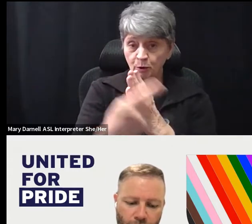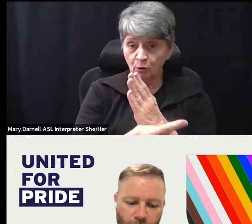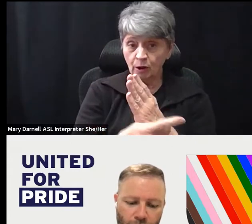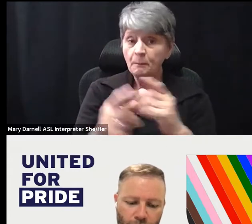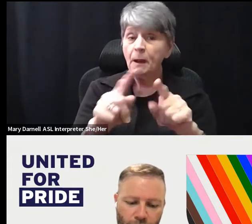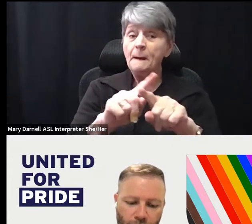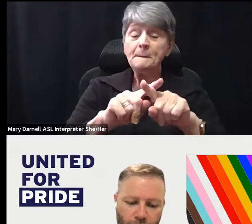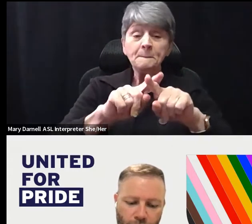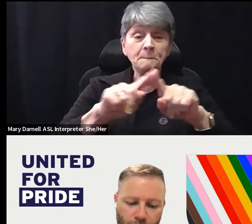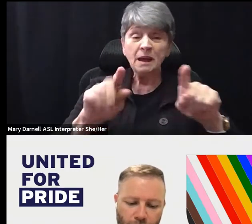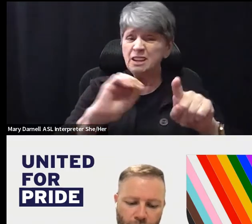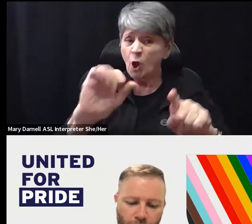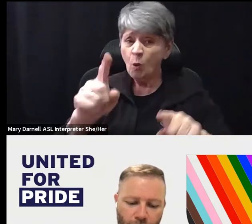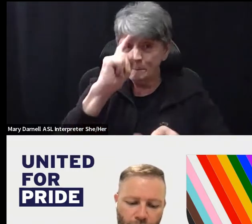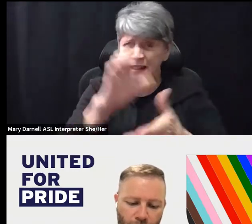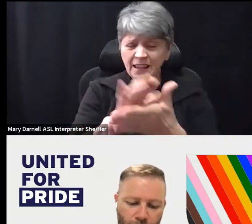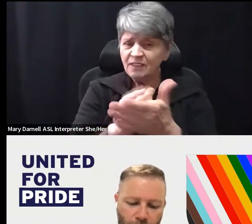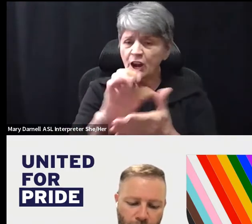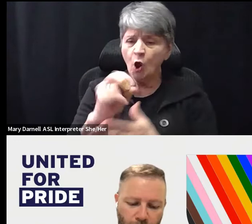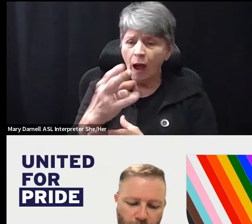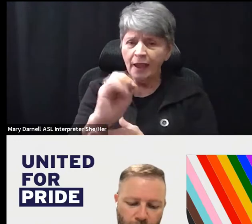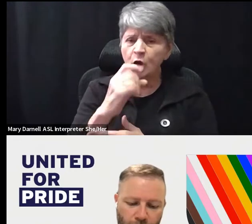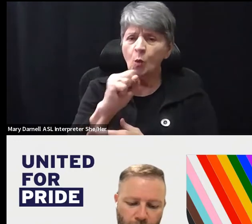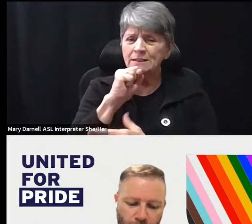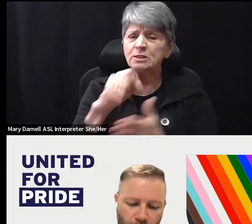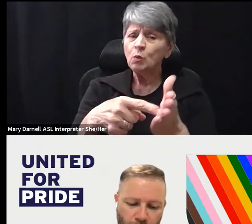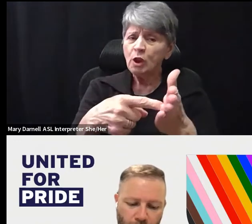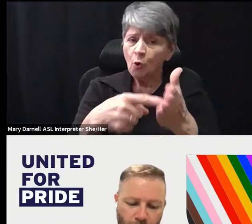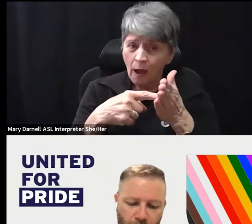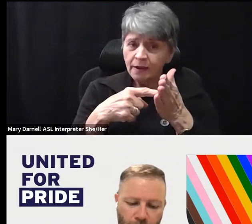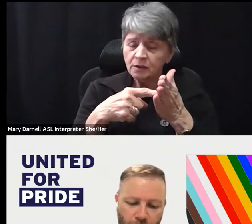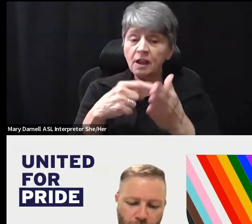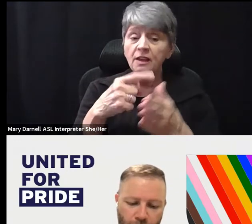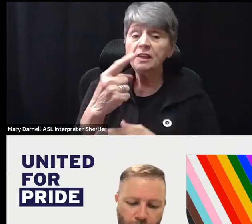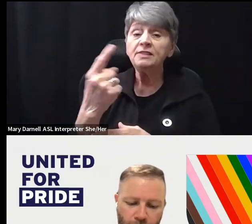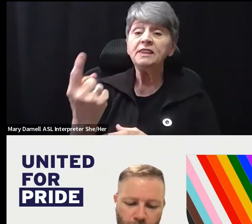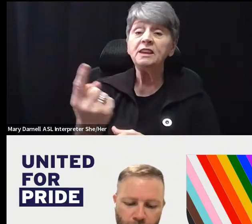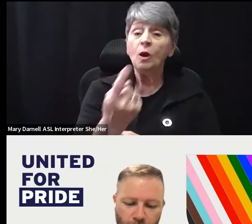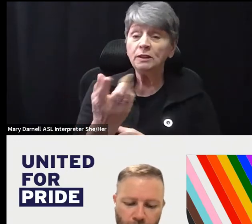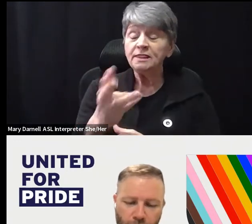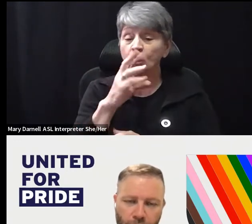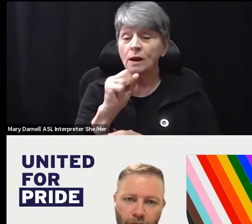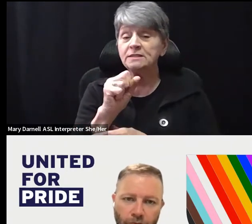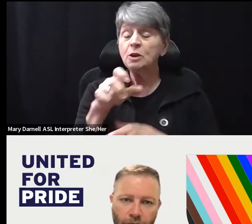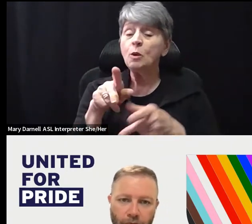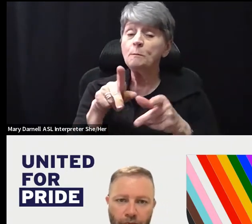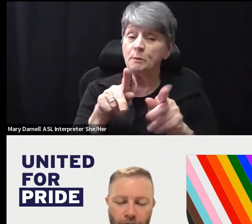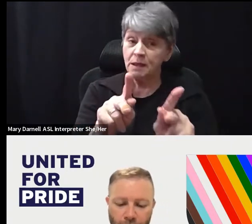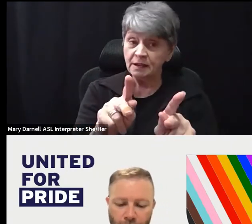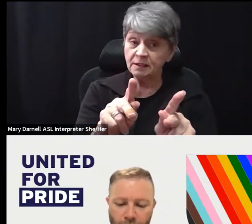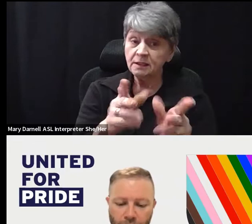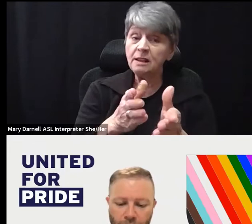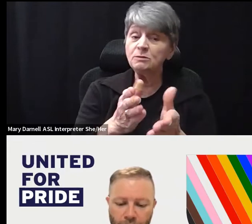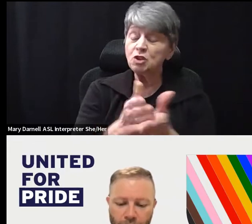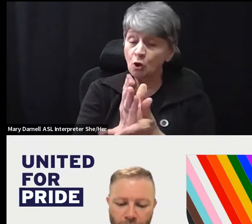required to do so. The only argument was whether they were allowed to do so, and the court narrowly said yes. 2 years later, a 2004